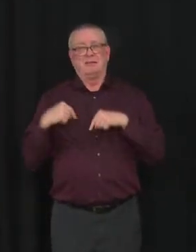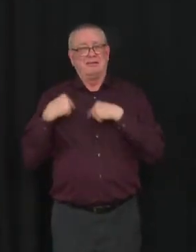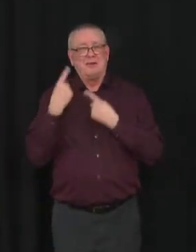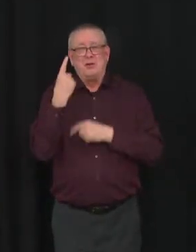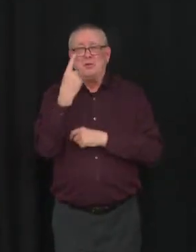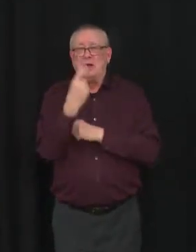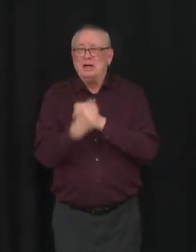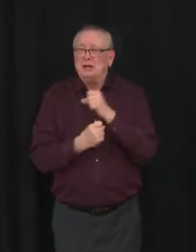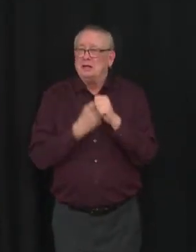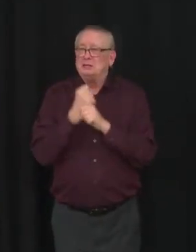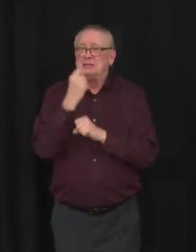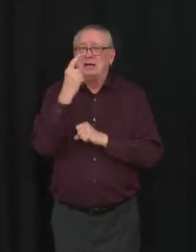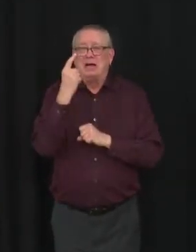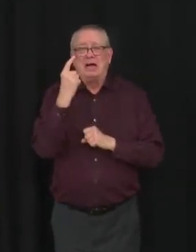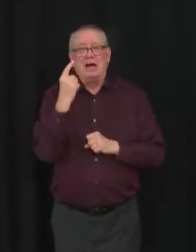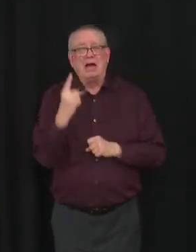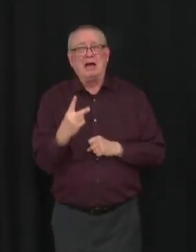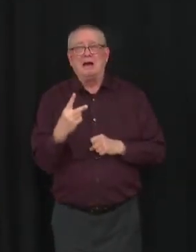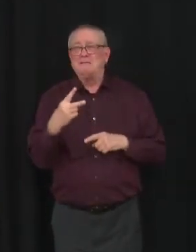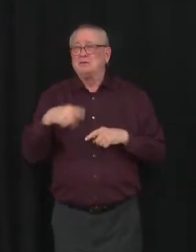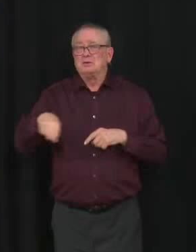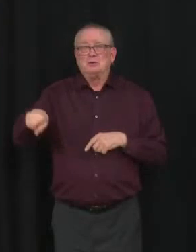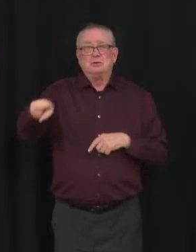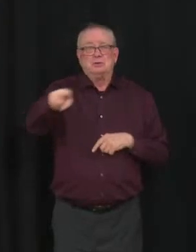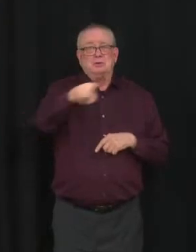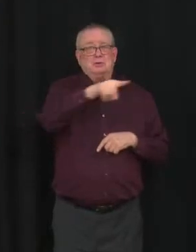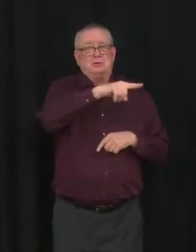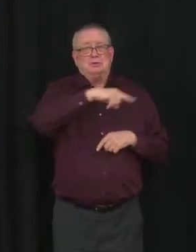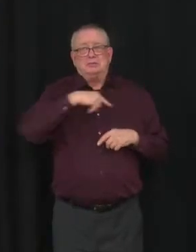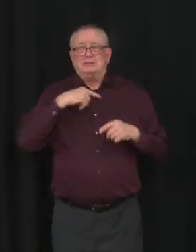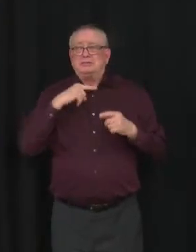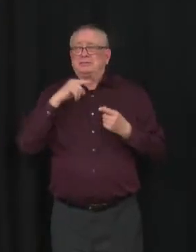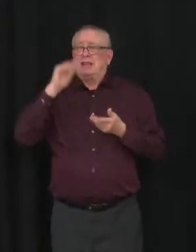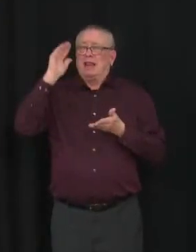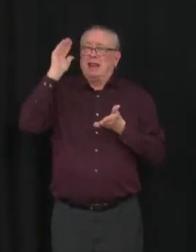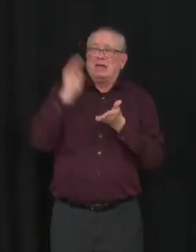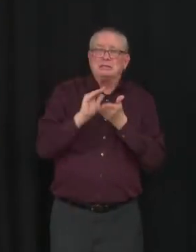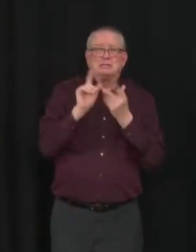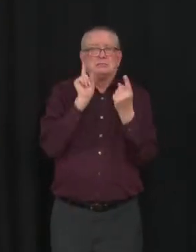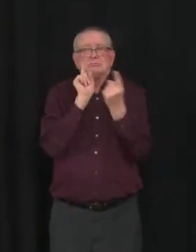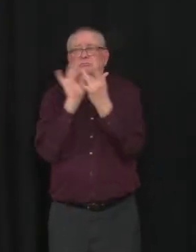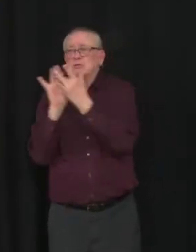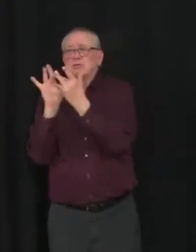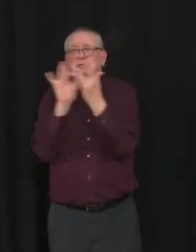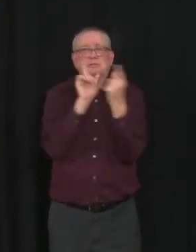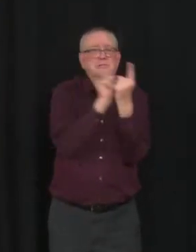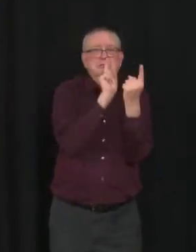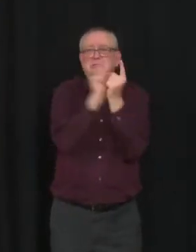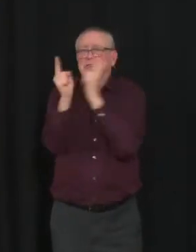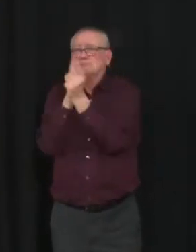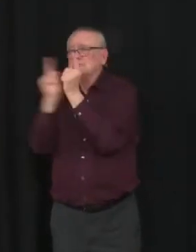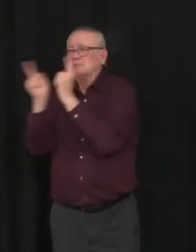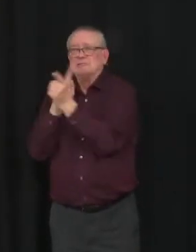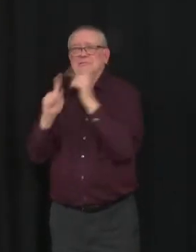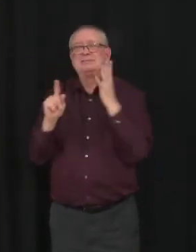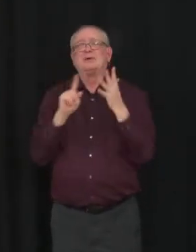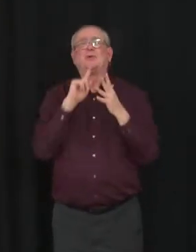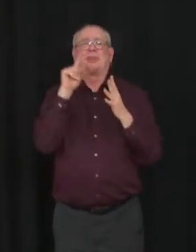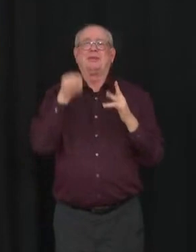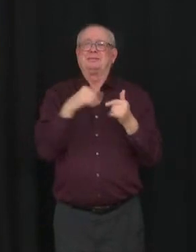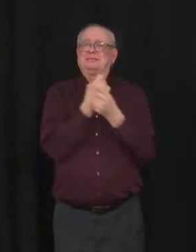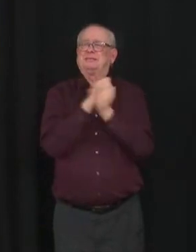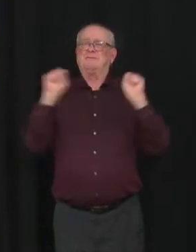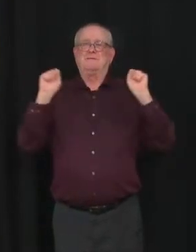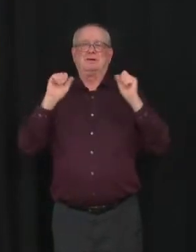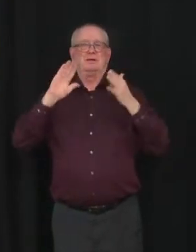virus when we each choose to reduce the number of people we come in contact with. It's critical that all of us reduce our contacts by at